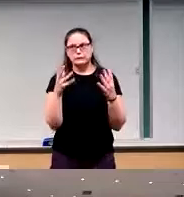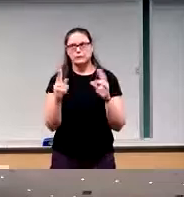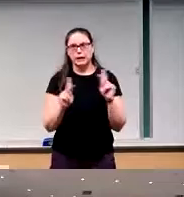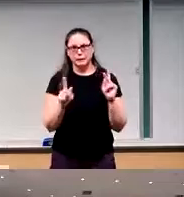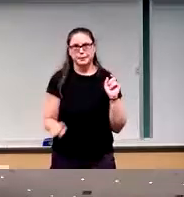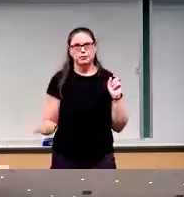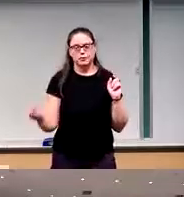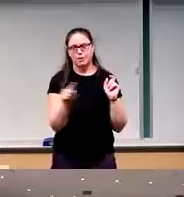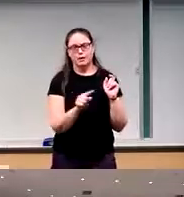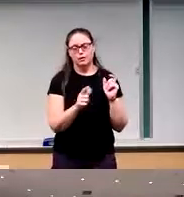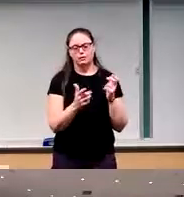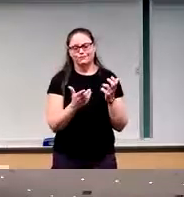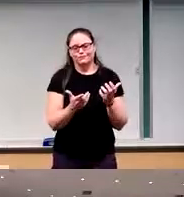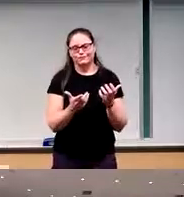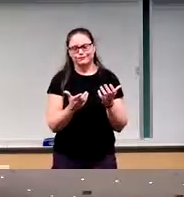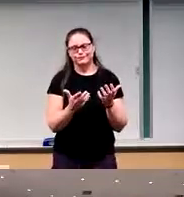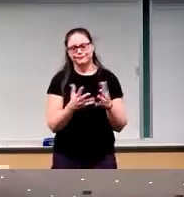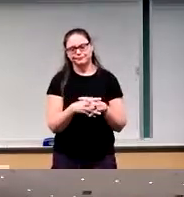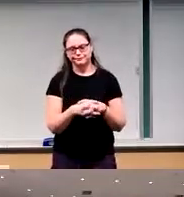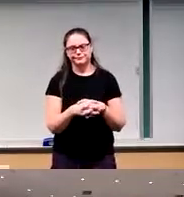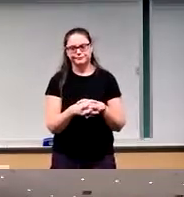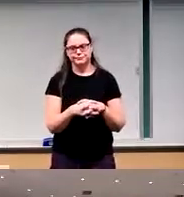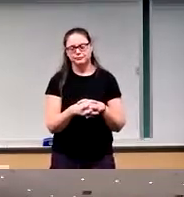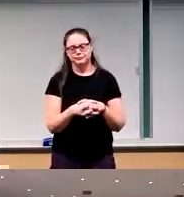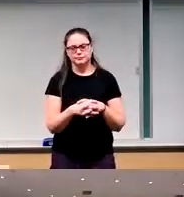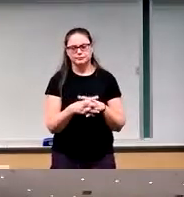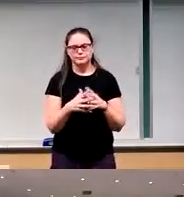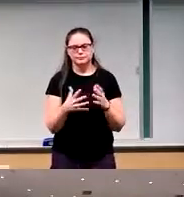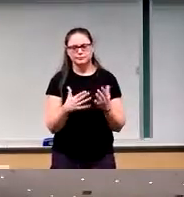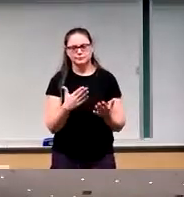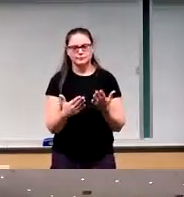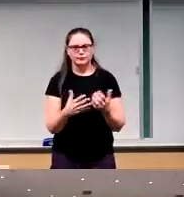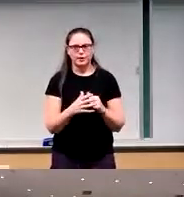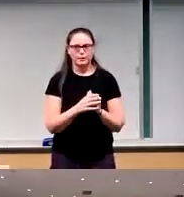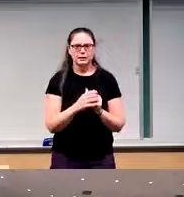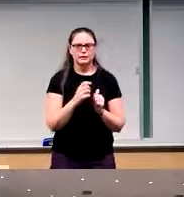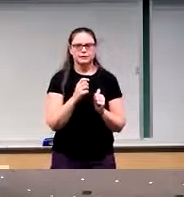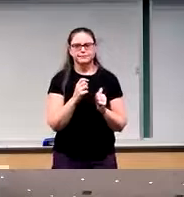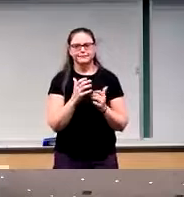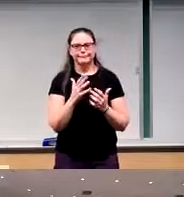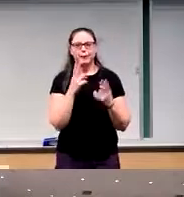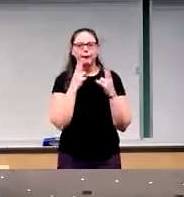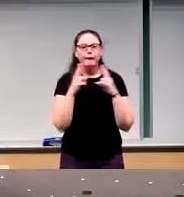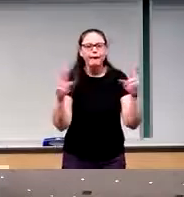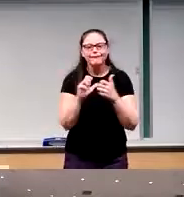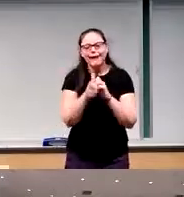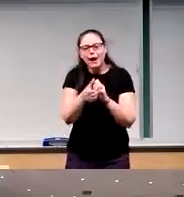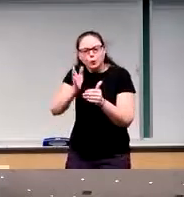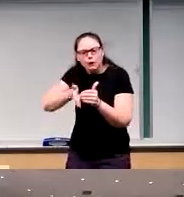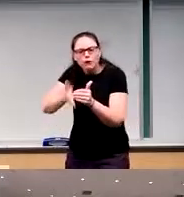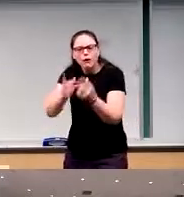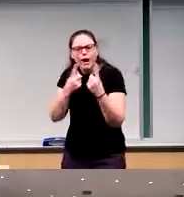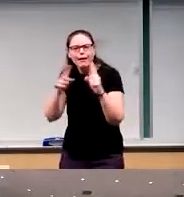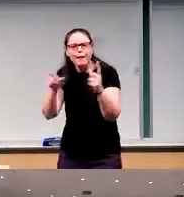I don't want to say nihilist in terms of accomplishing certain things politically, but we